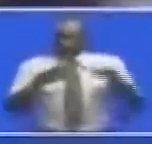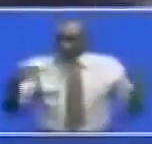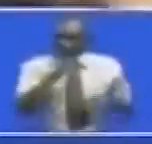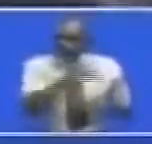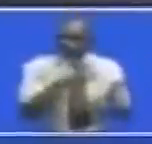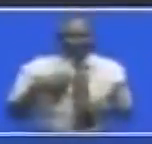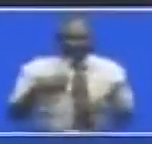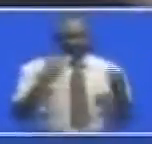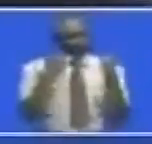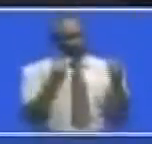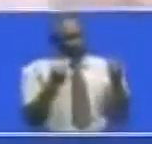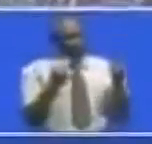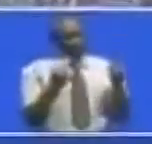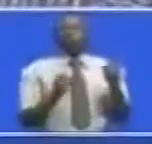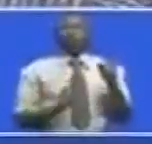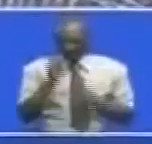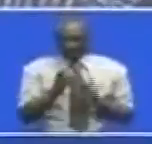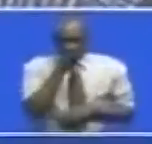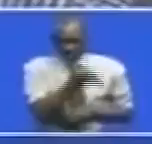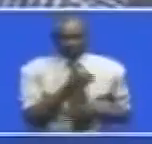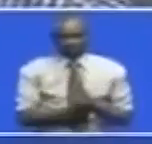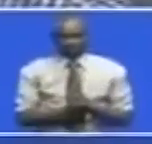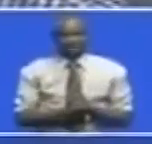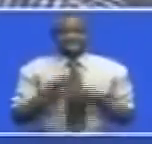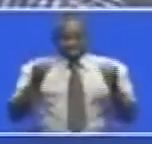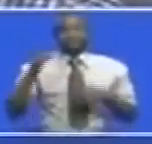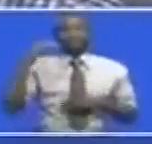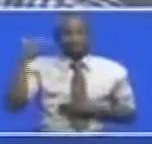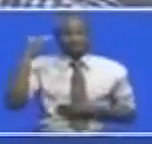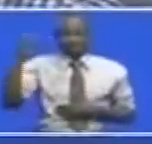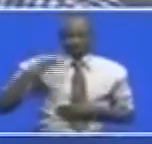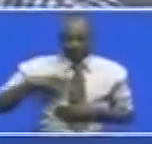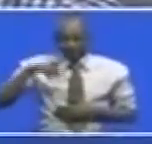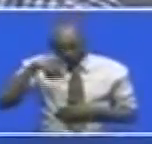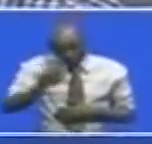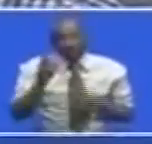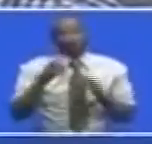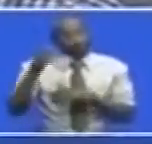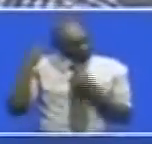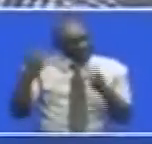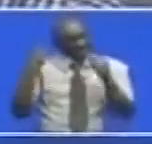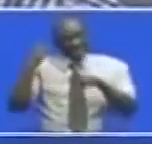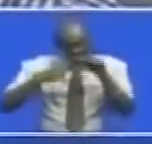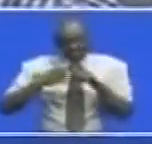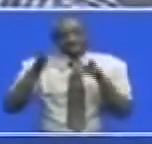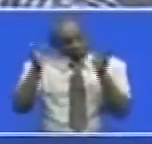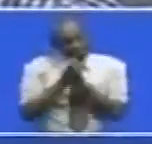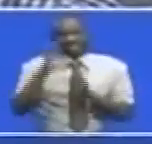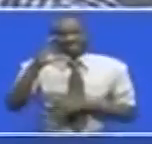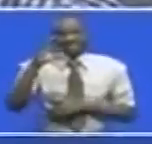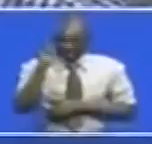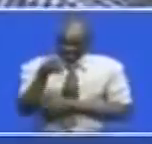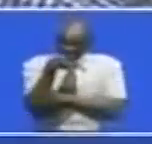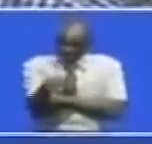to have reinvigorated itself for the battle. If at all the big people who have been serving in the ruling party for many years, who have been serving the government